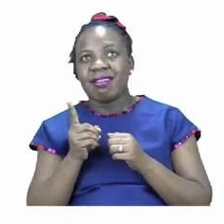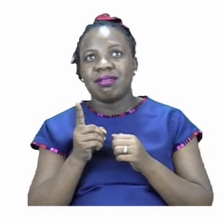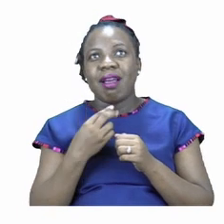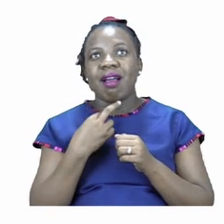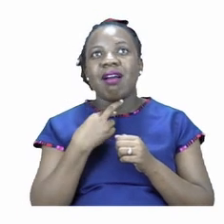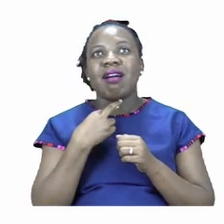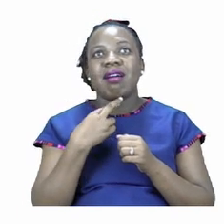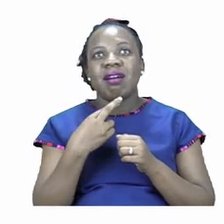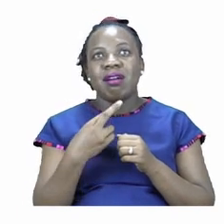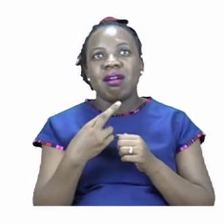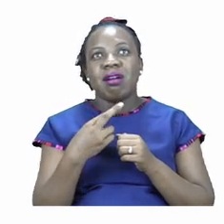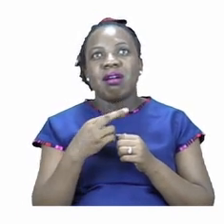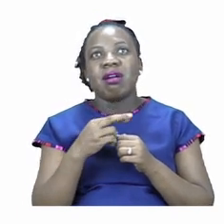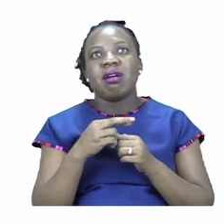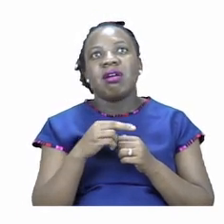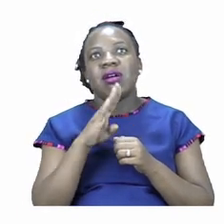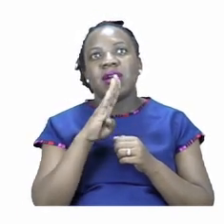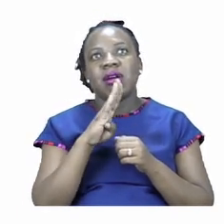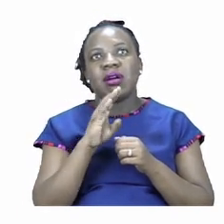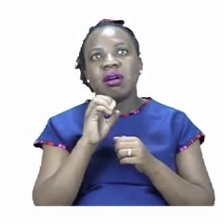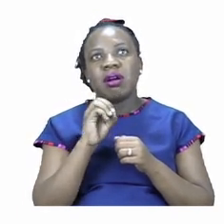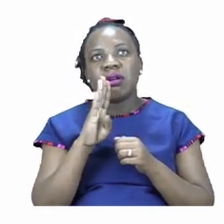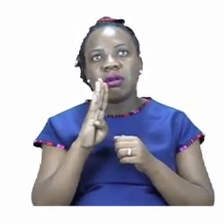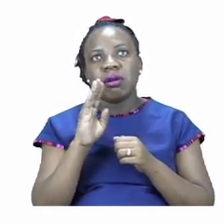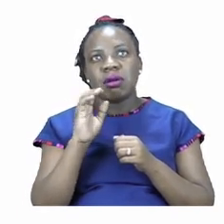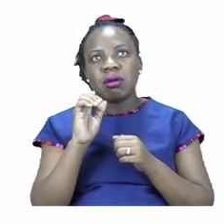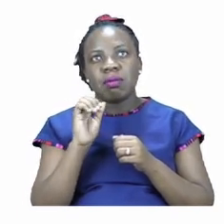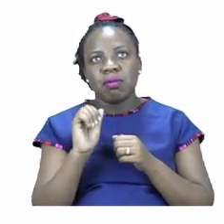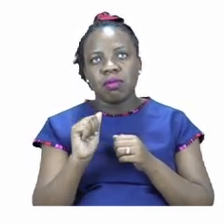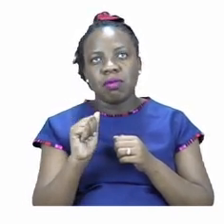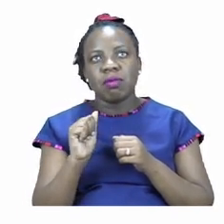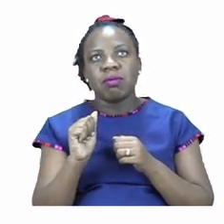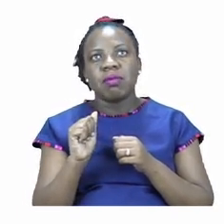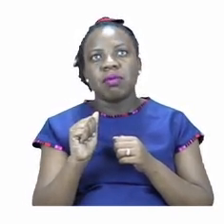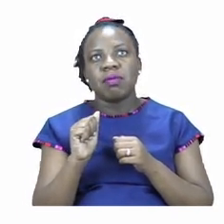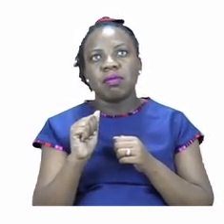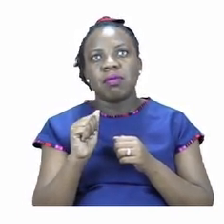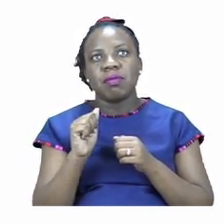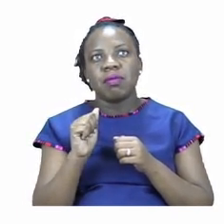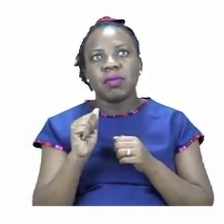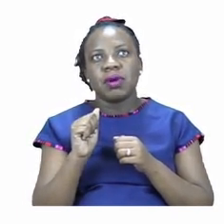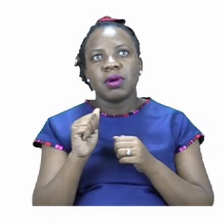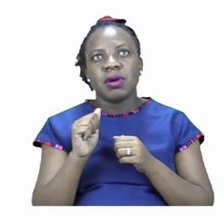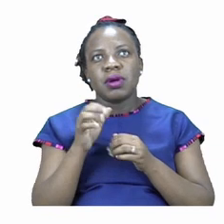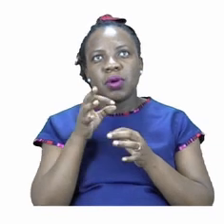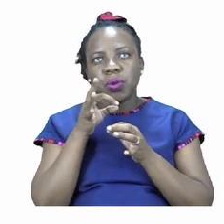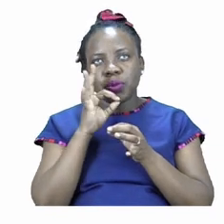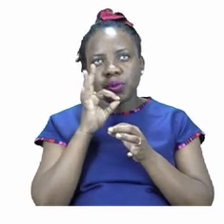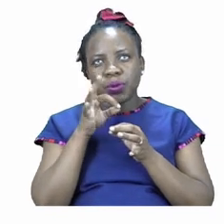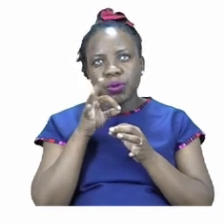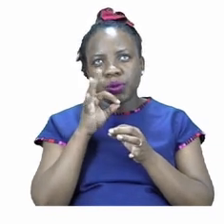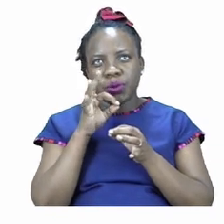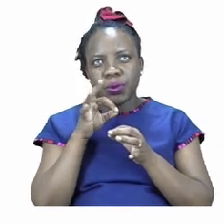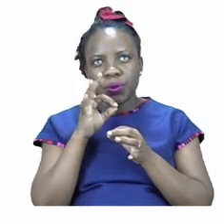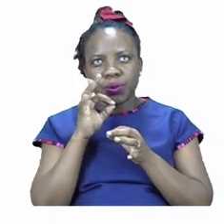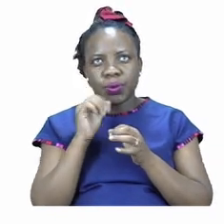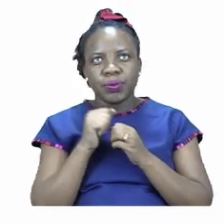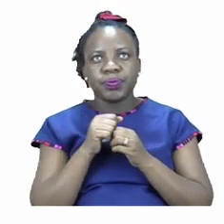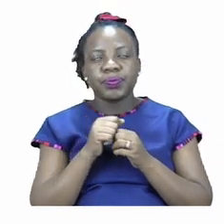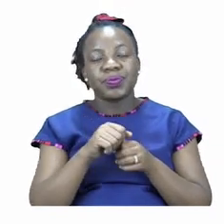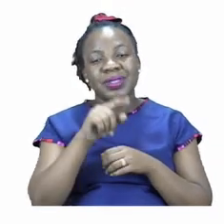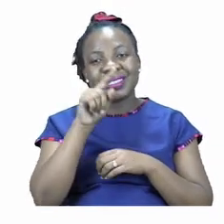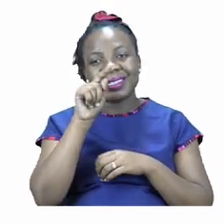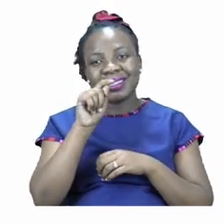that and those, we point out things that are far from us. He is now showing us that